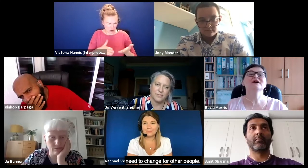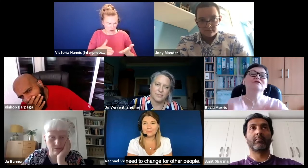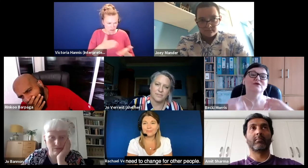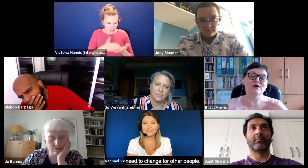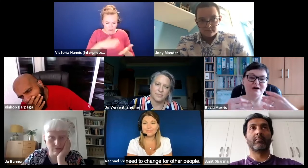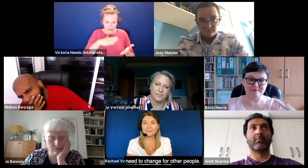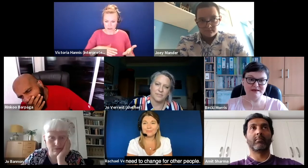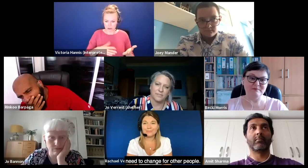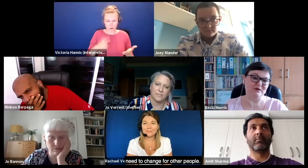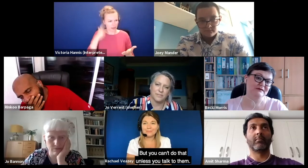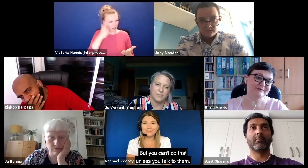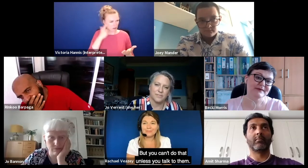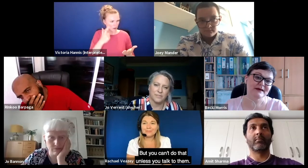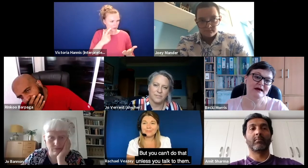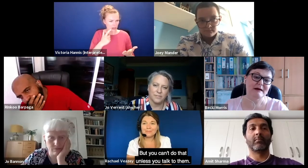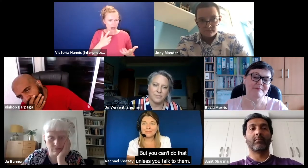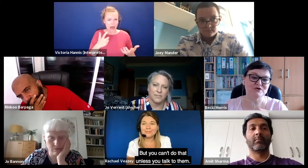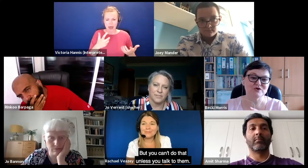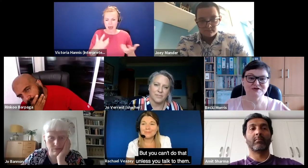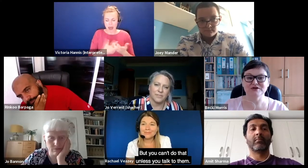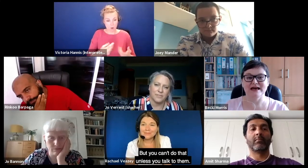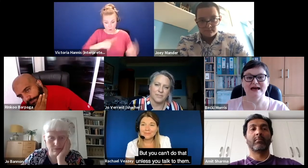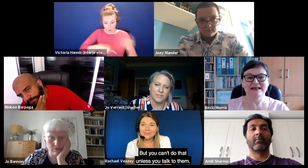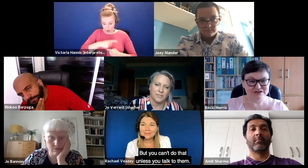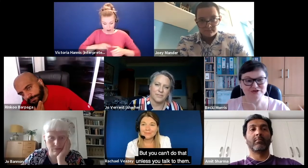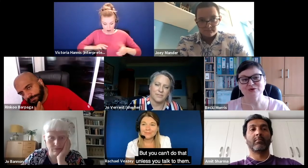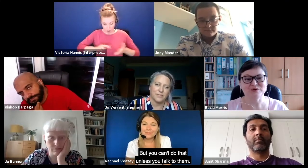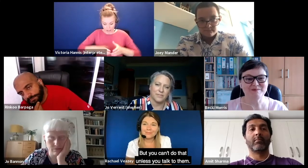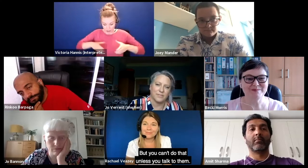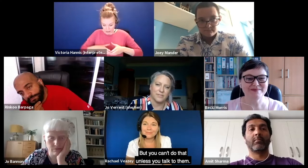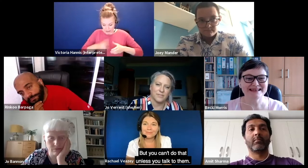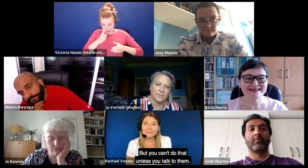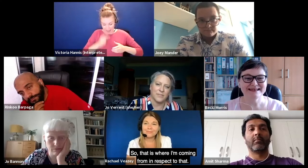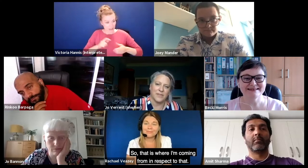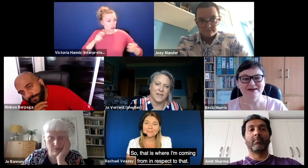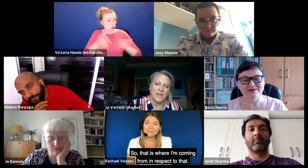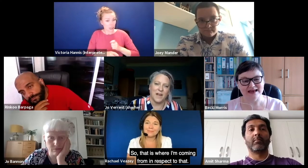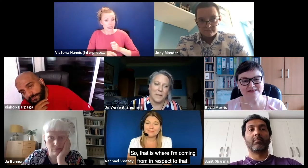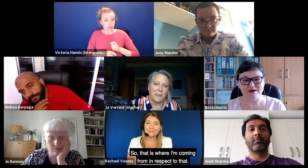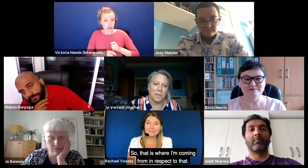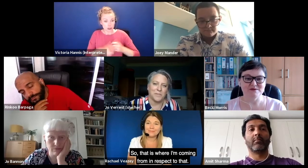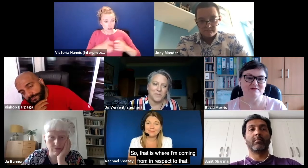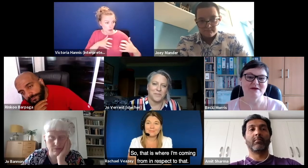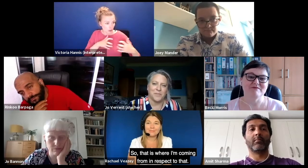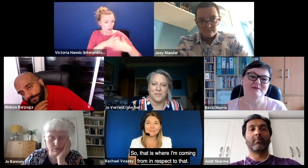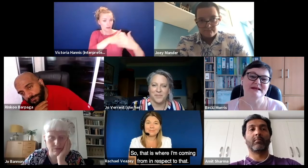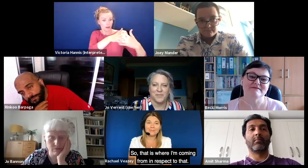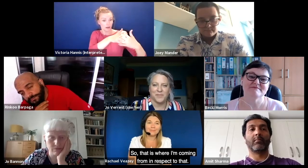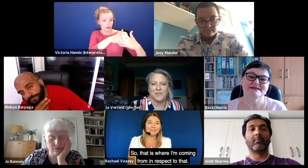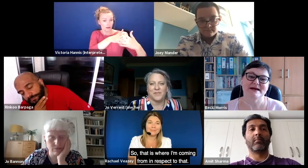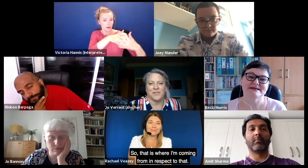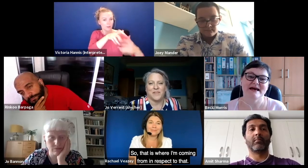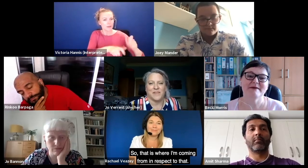change for other people. But you can't do that unless you talk to them. So that's where I'm sort of coming from